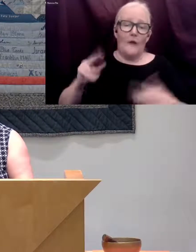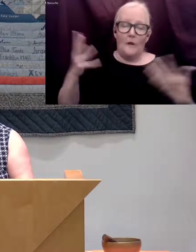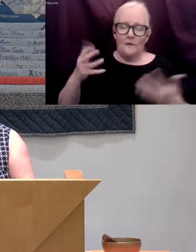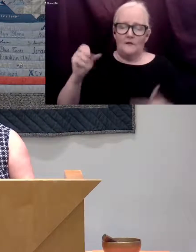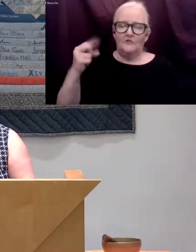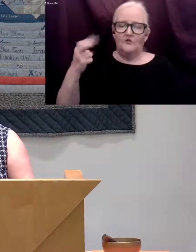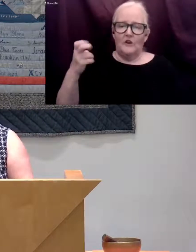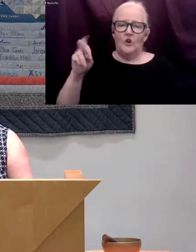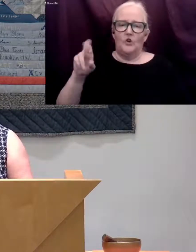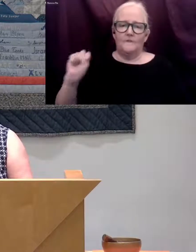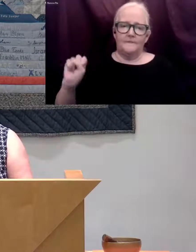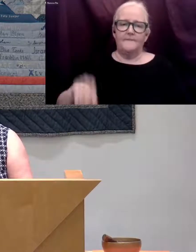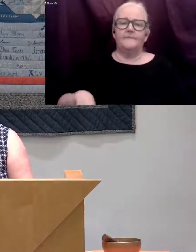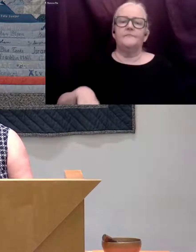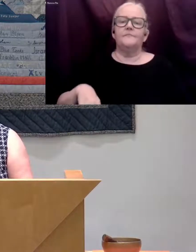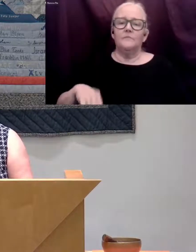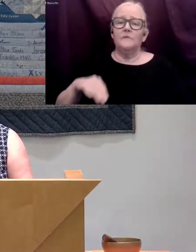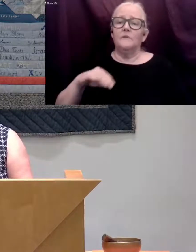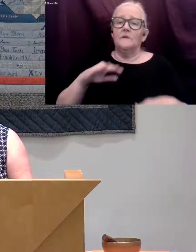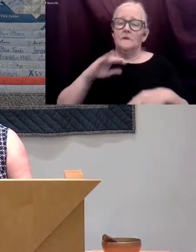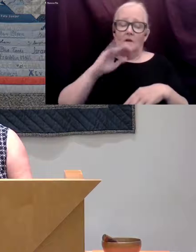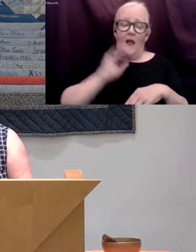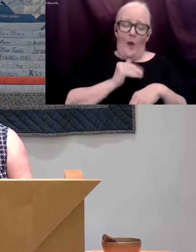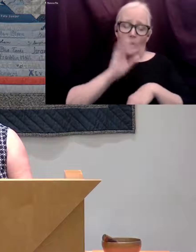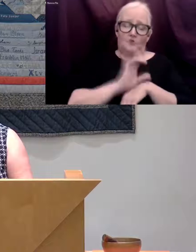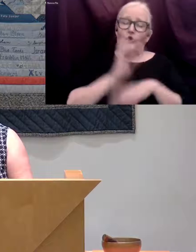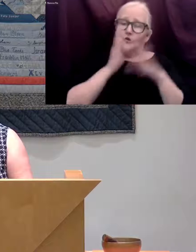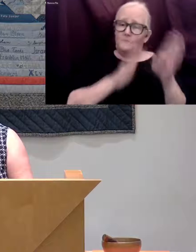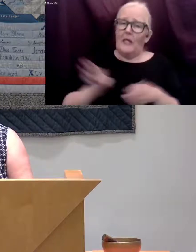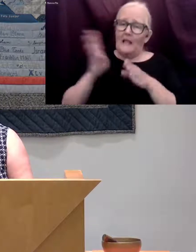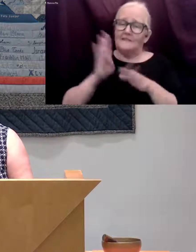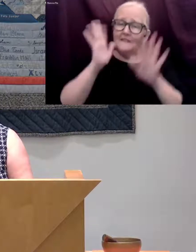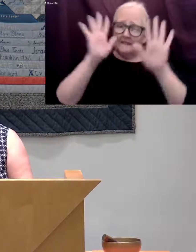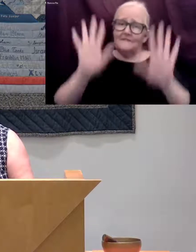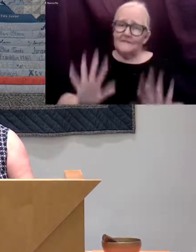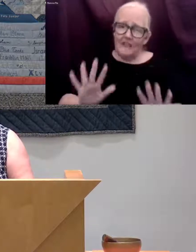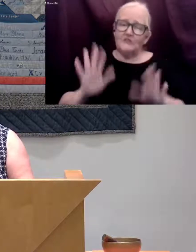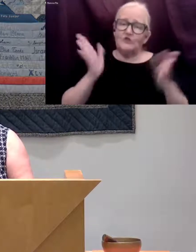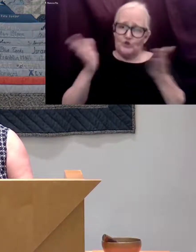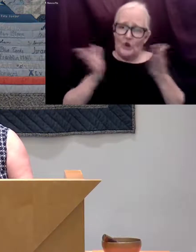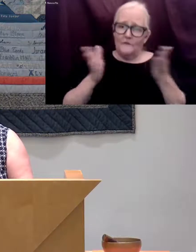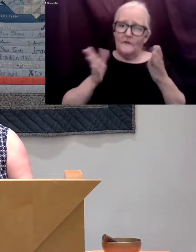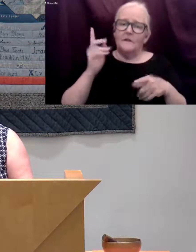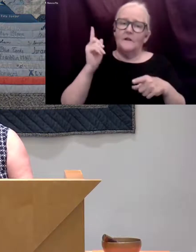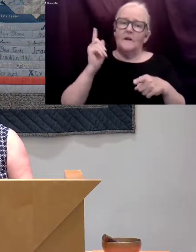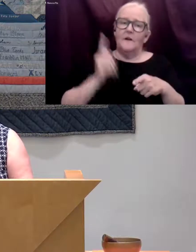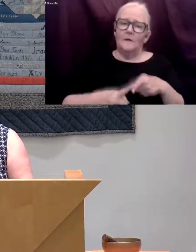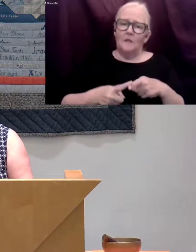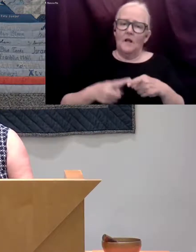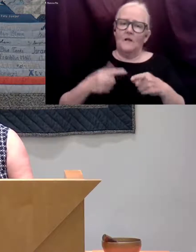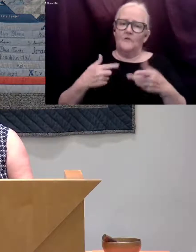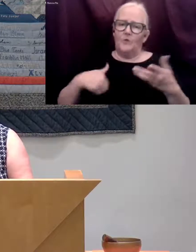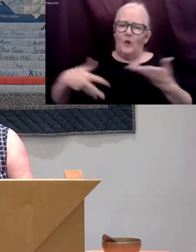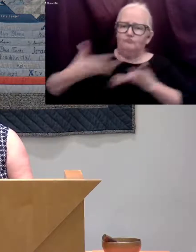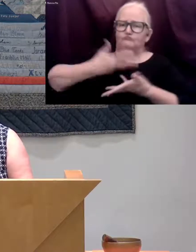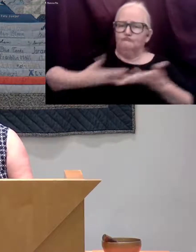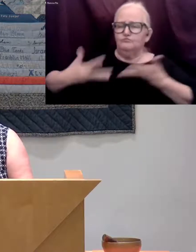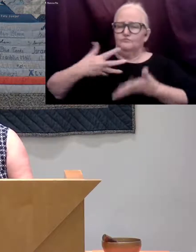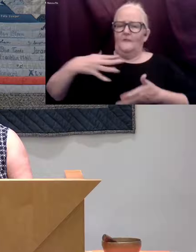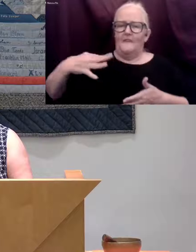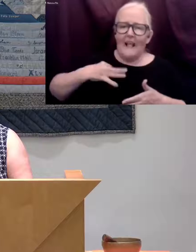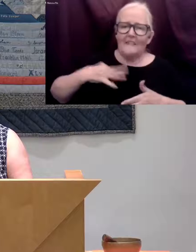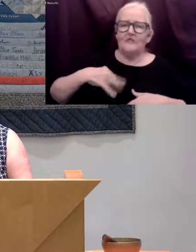organization that puts together these services, we are an engaged community of volunteers and staff, a member of the